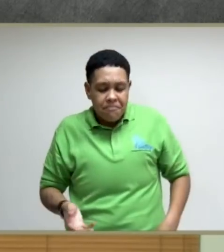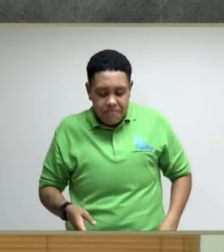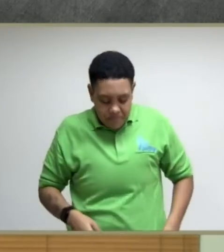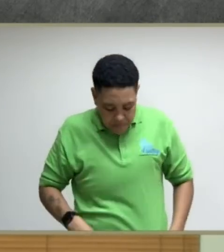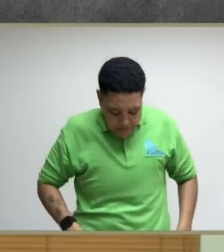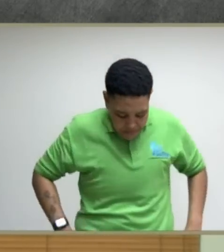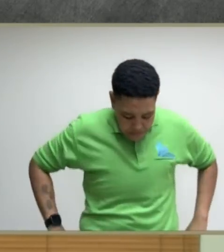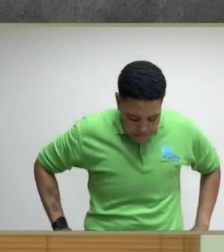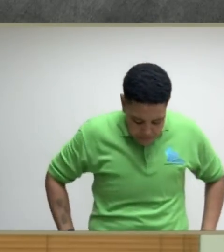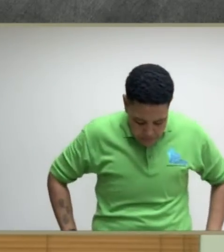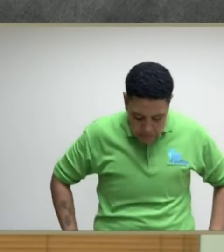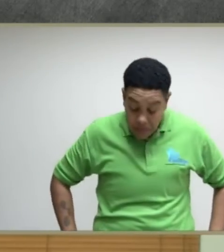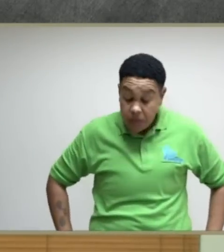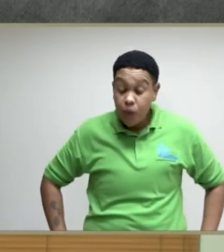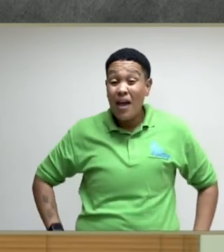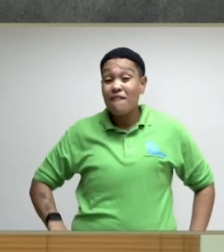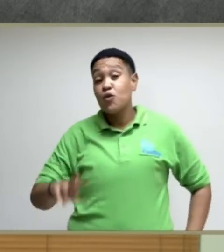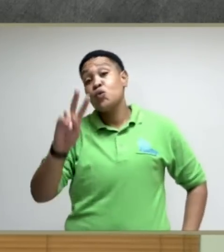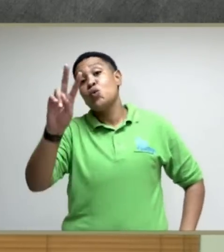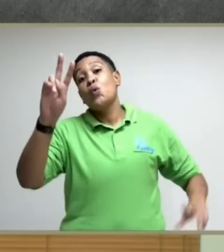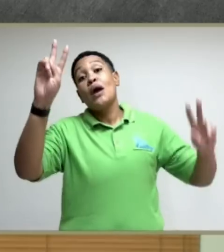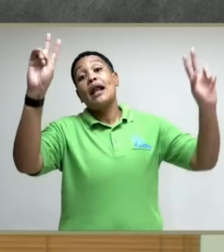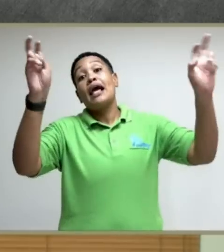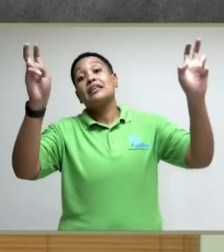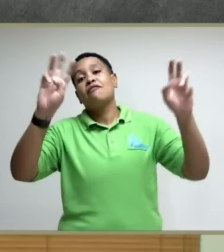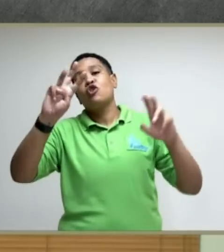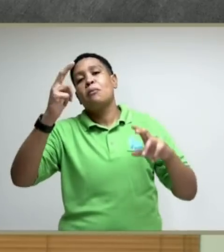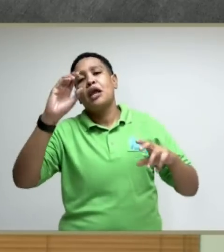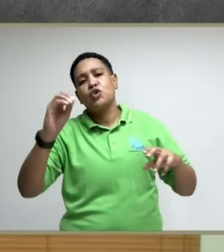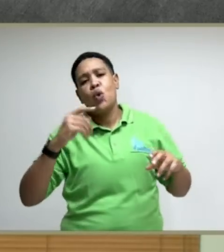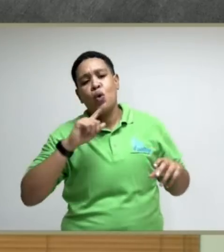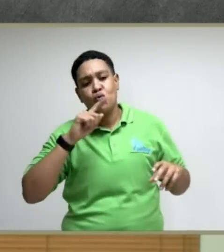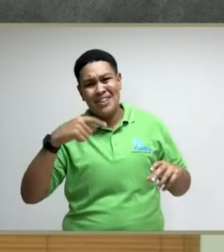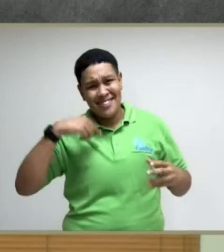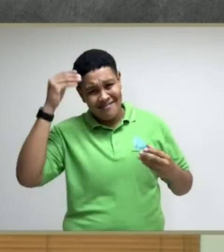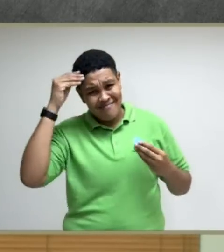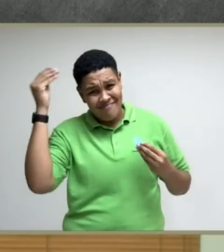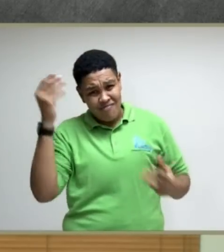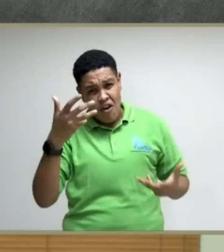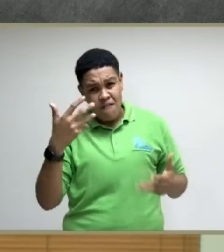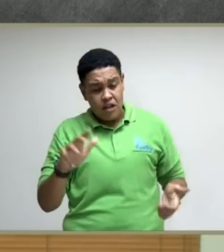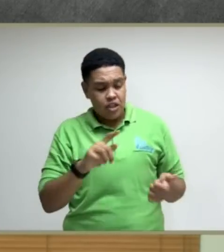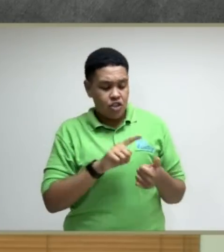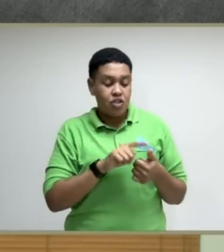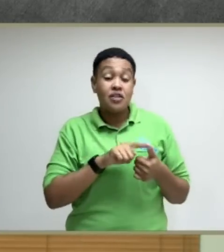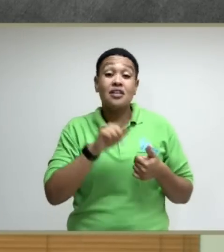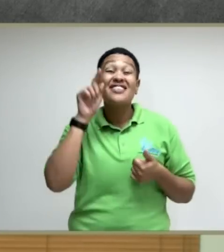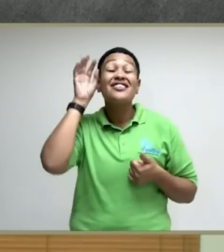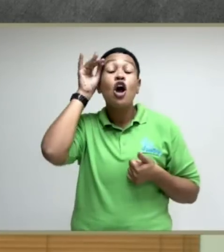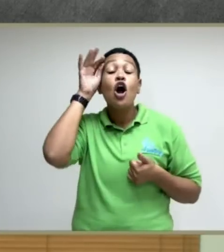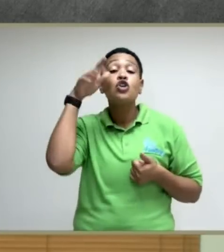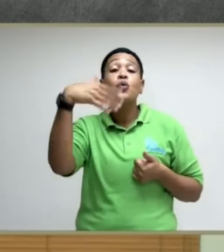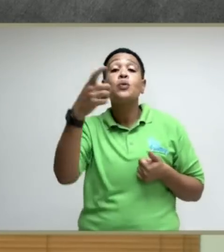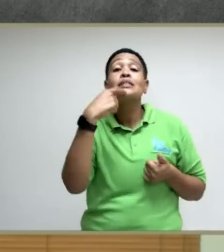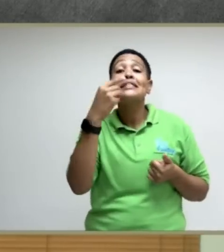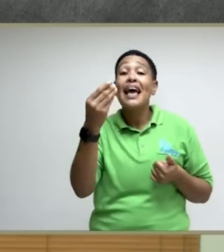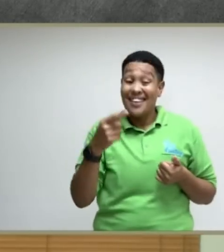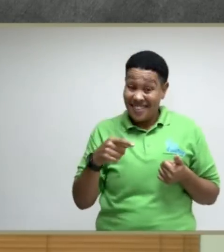what we have two classifications that the WHO has indicated. A variant of concern, it says